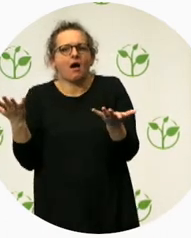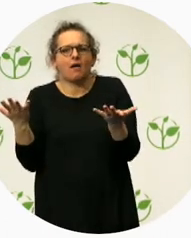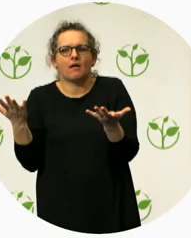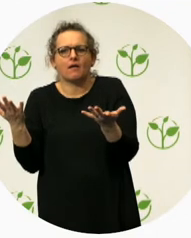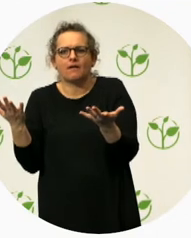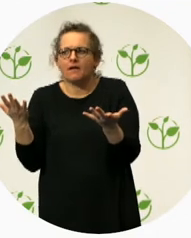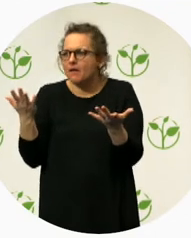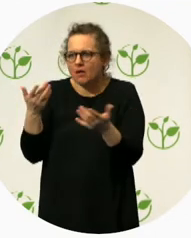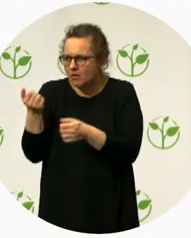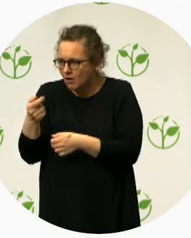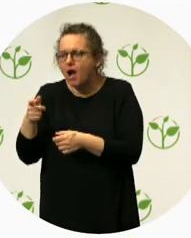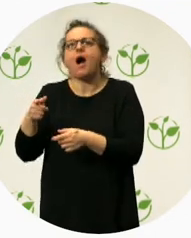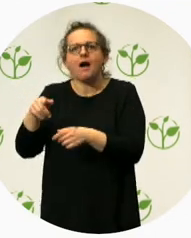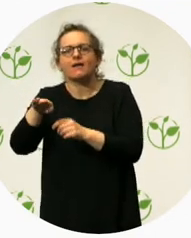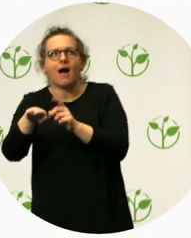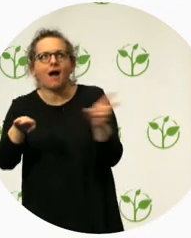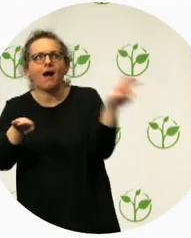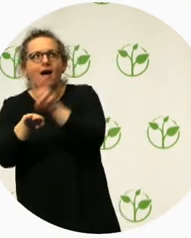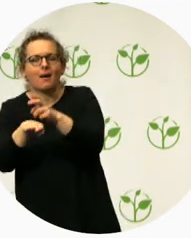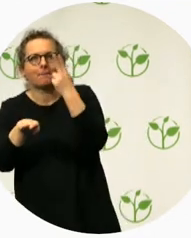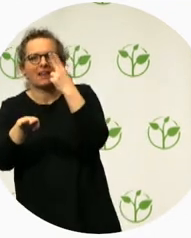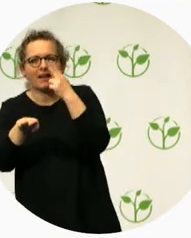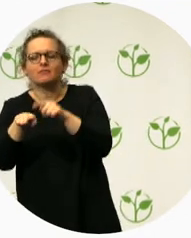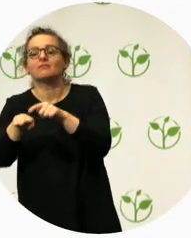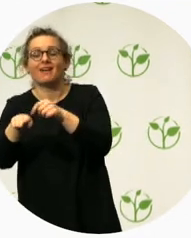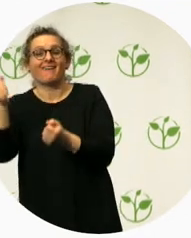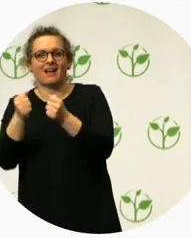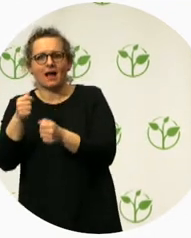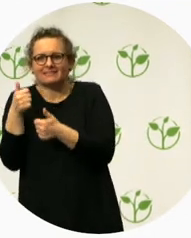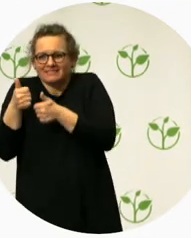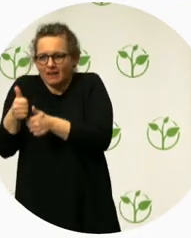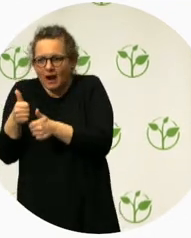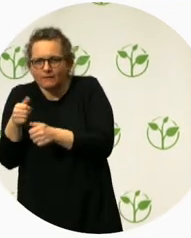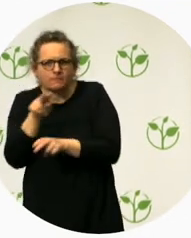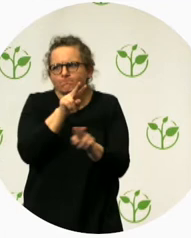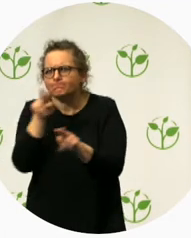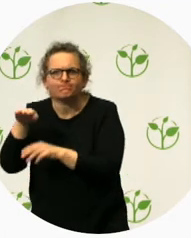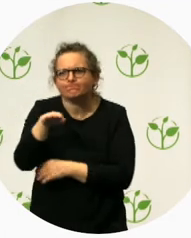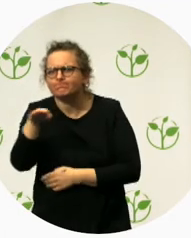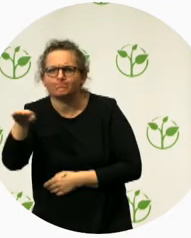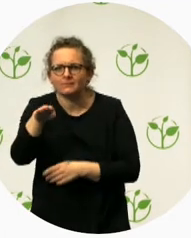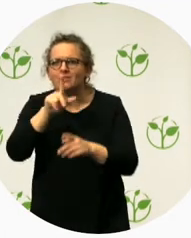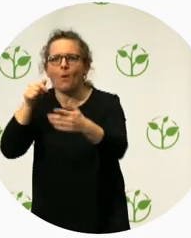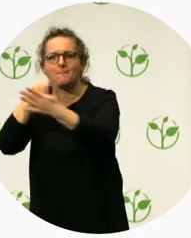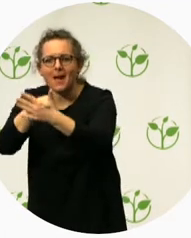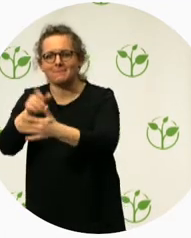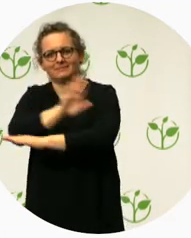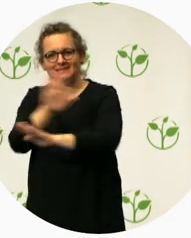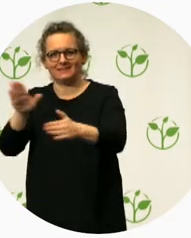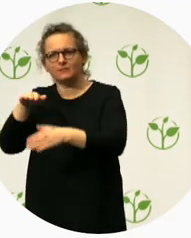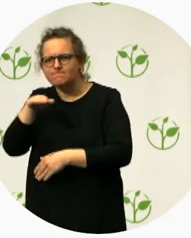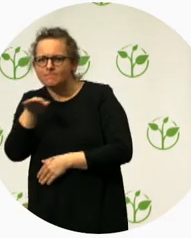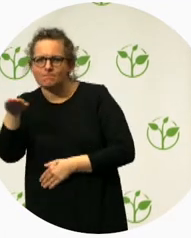you, for object avoidance. It then takes that a stage further and plans out your